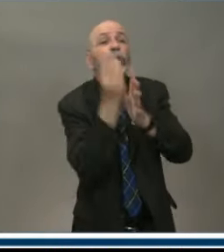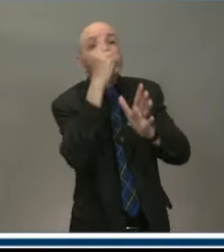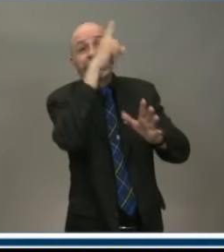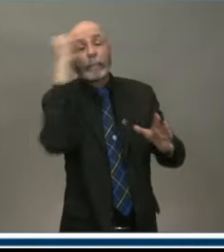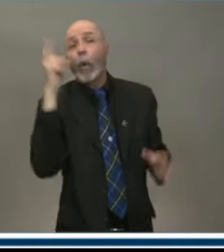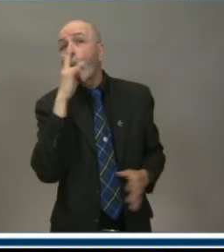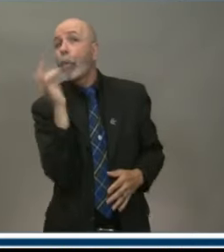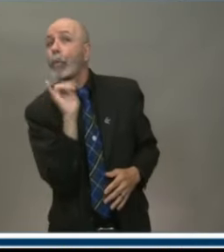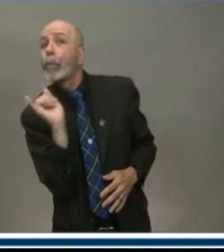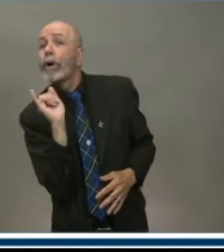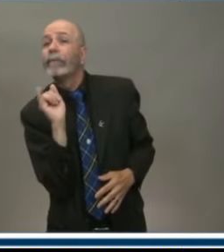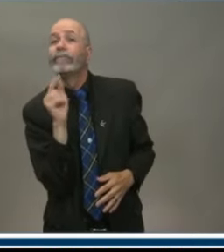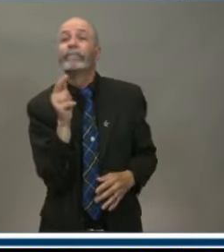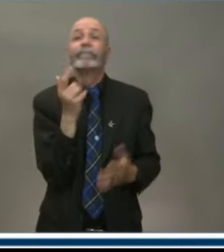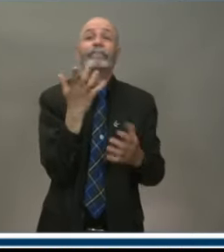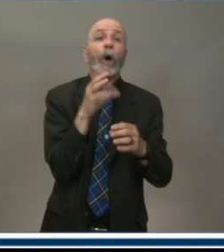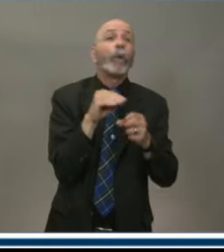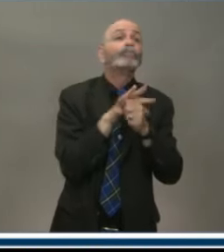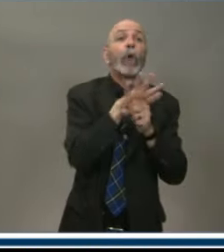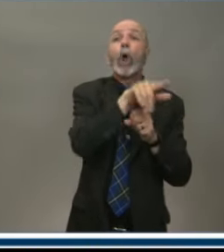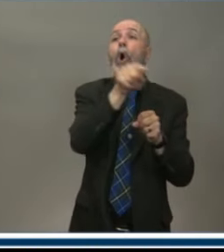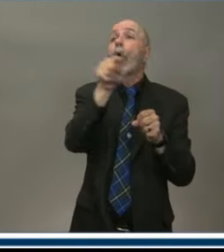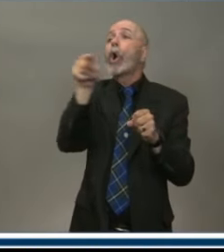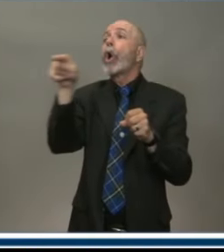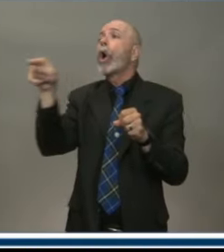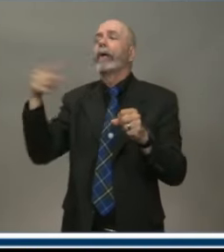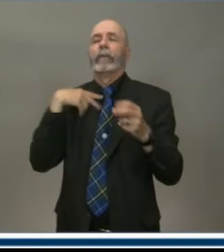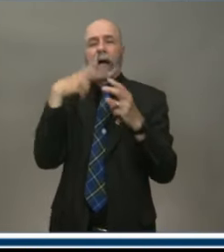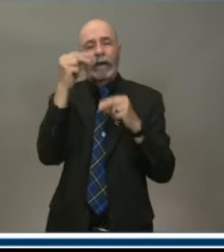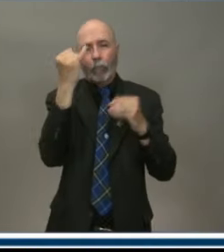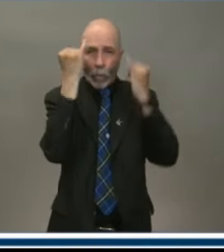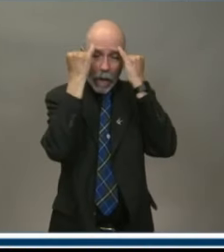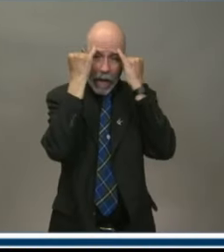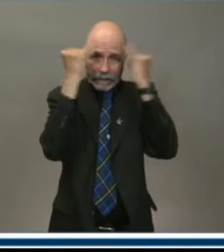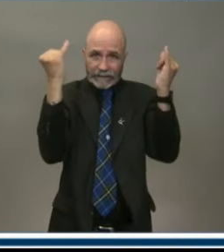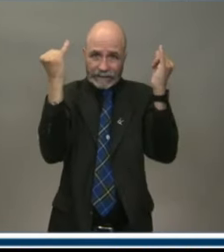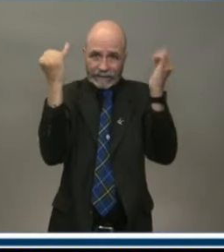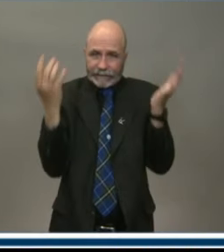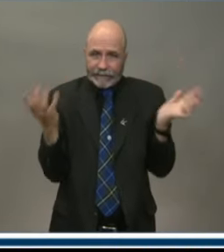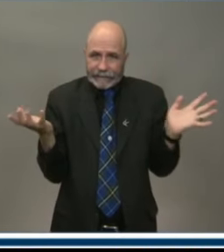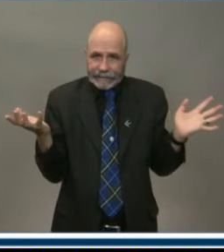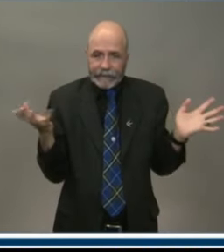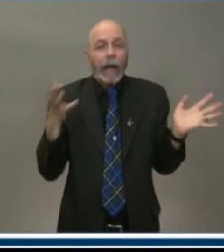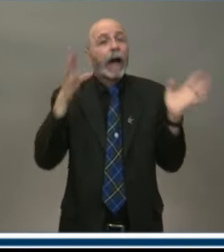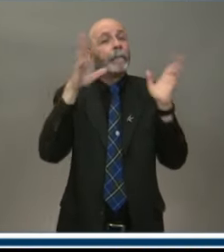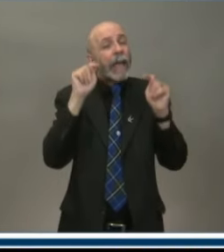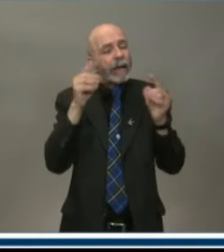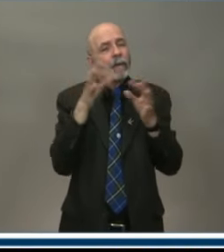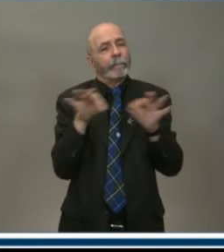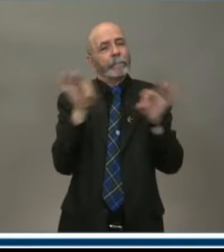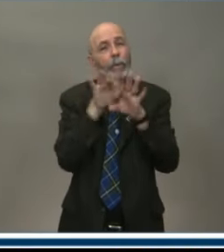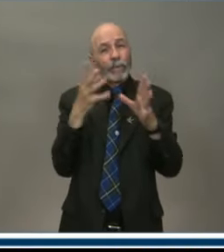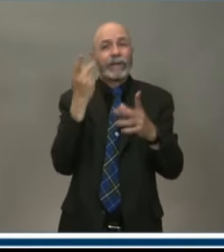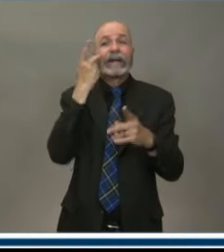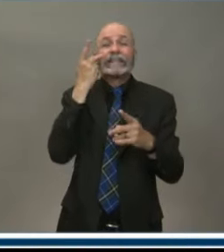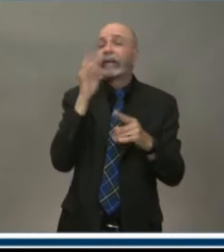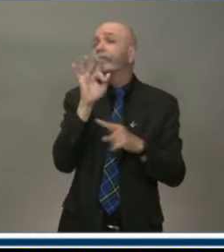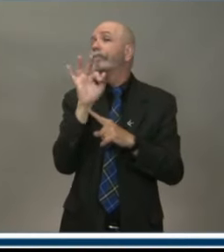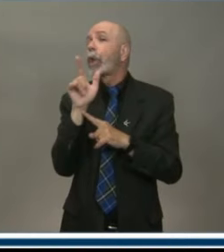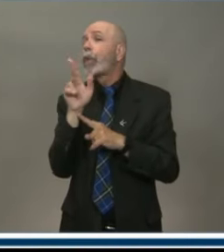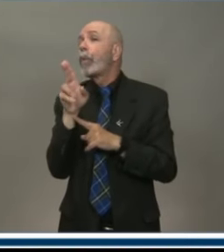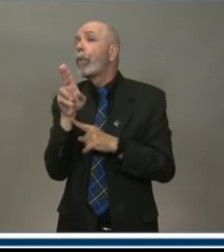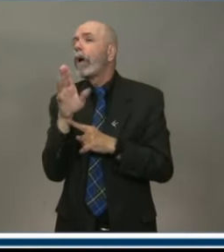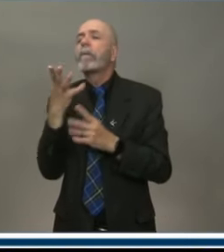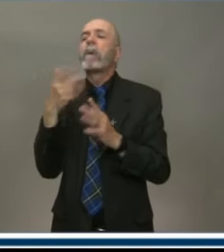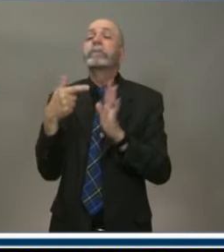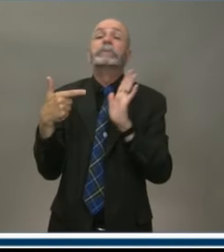COVID-19, and we do have to look at the potential for COVID-19 and influenza, or a second wave of COVID-19 and